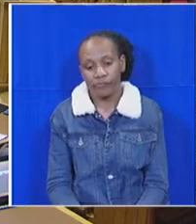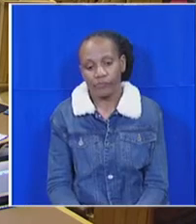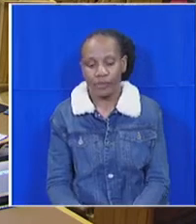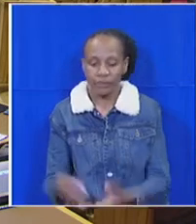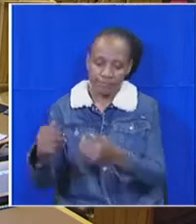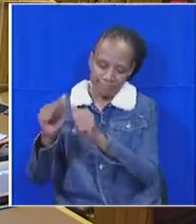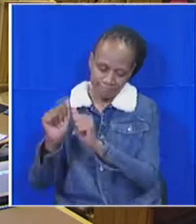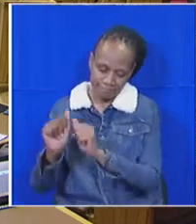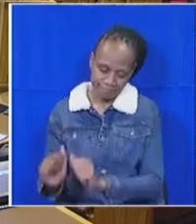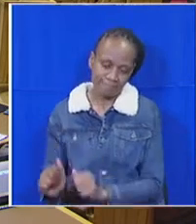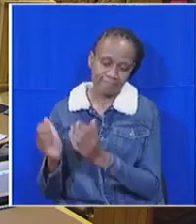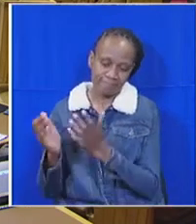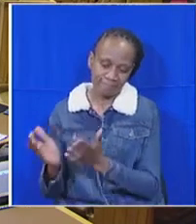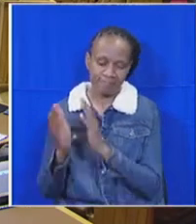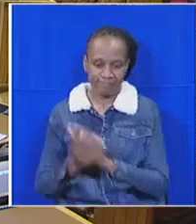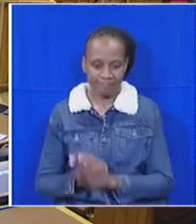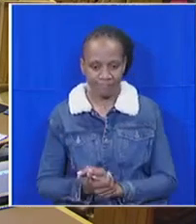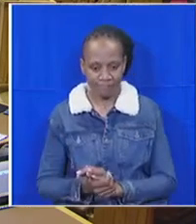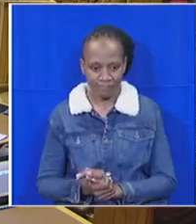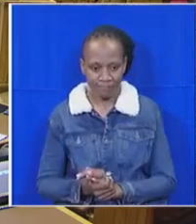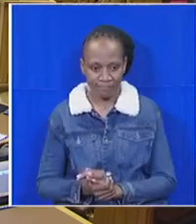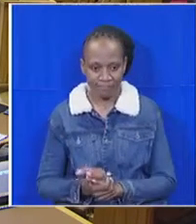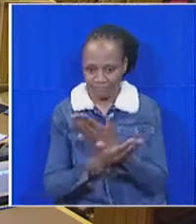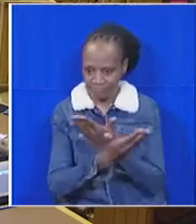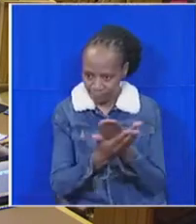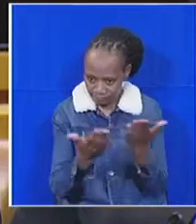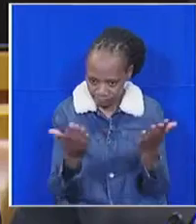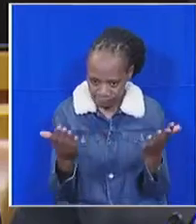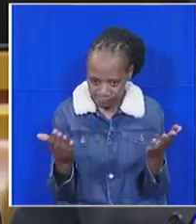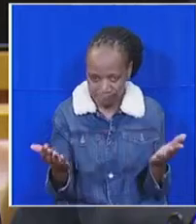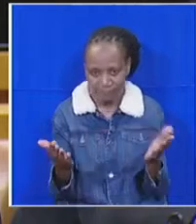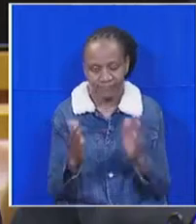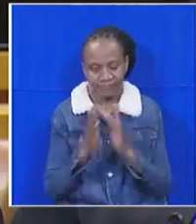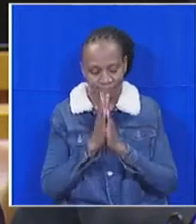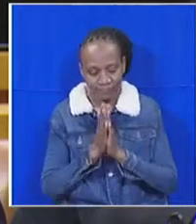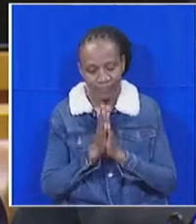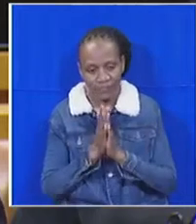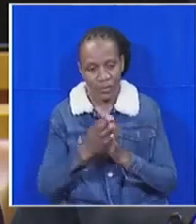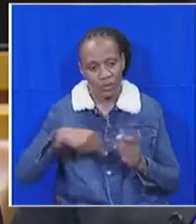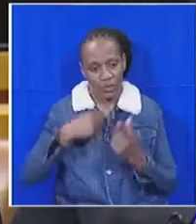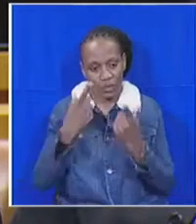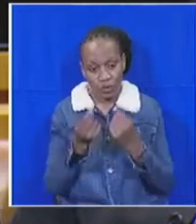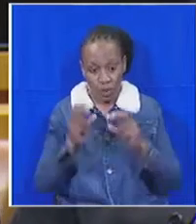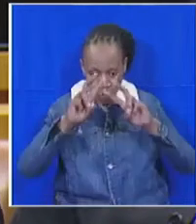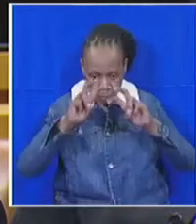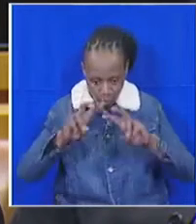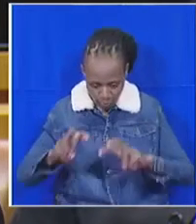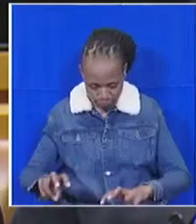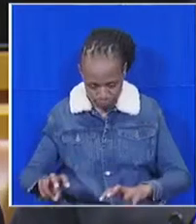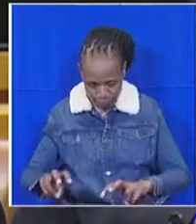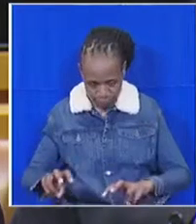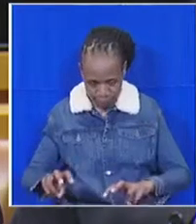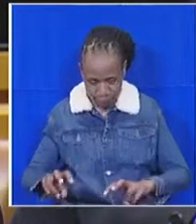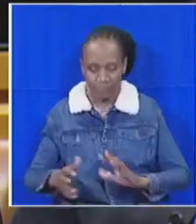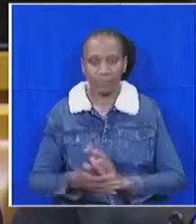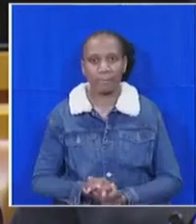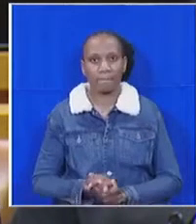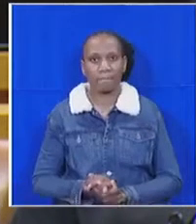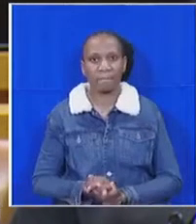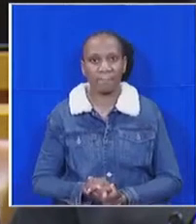Honorable Chair, this House has requested an investigation. And this House has not